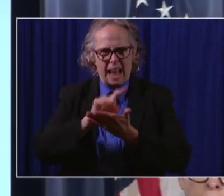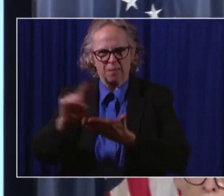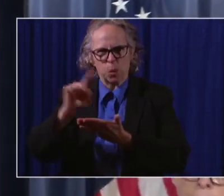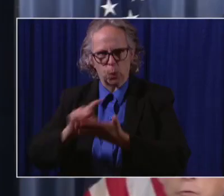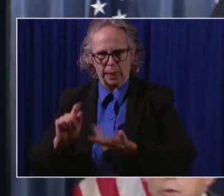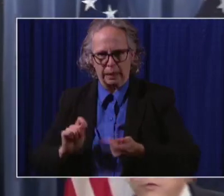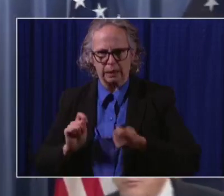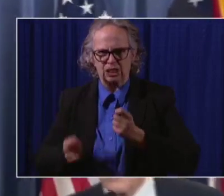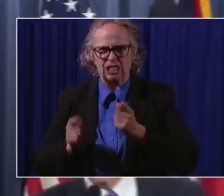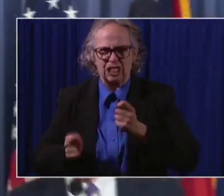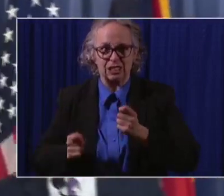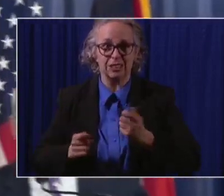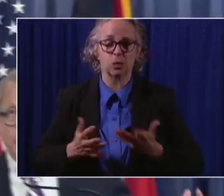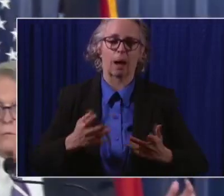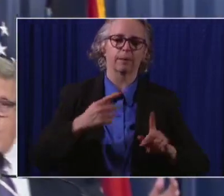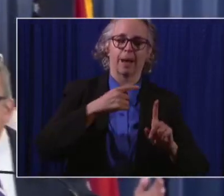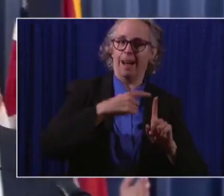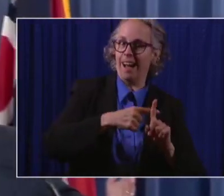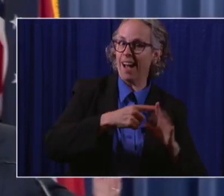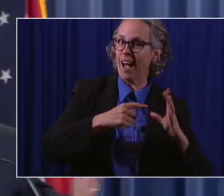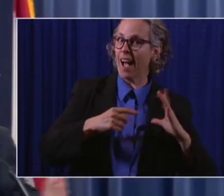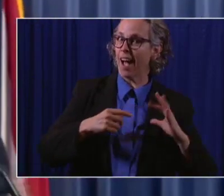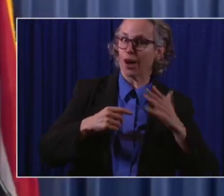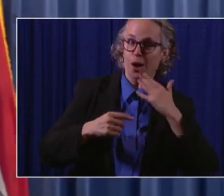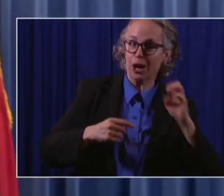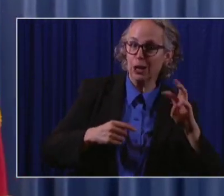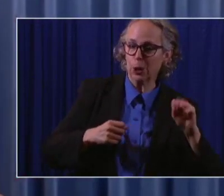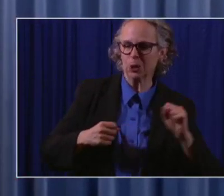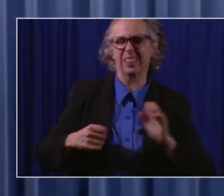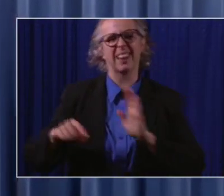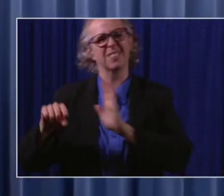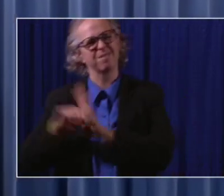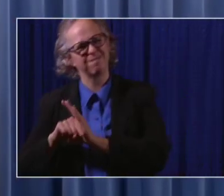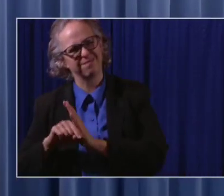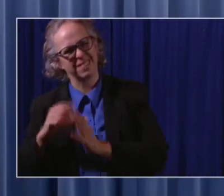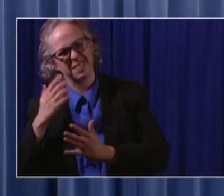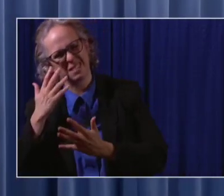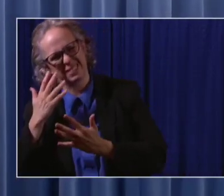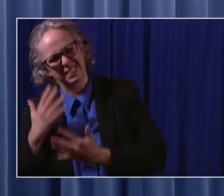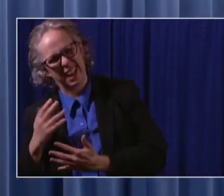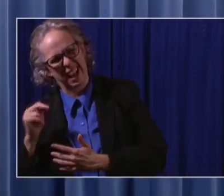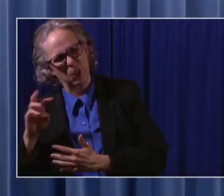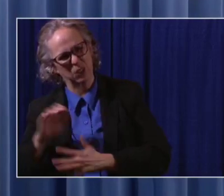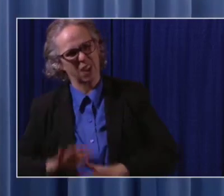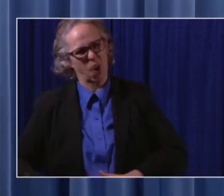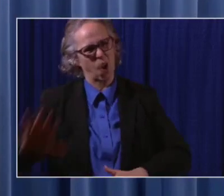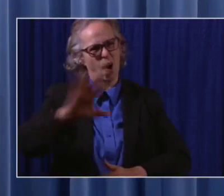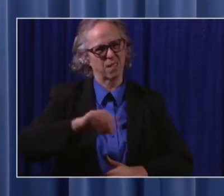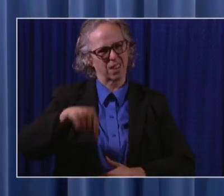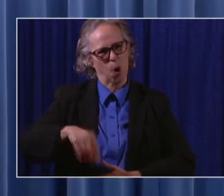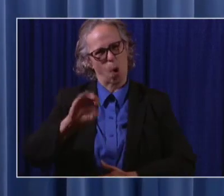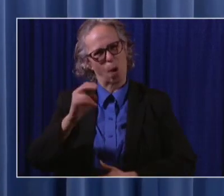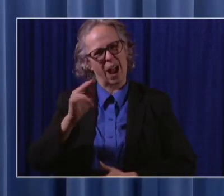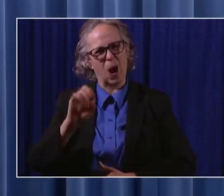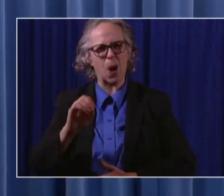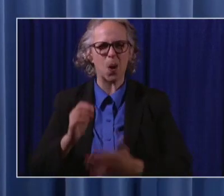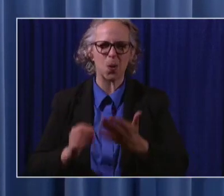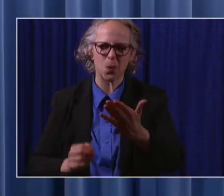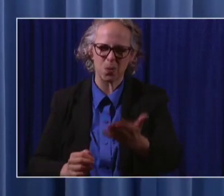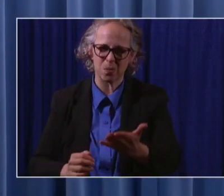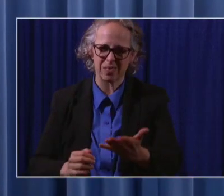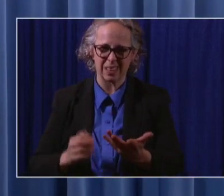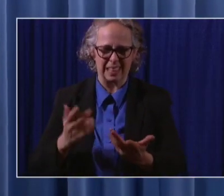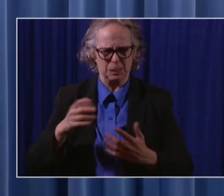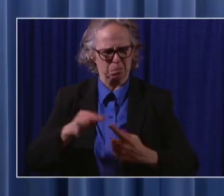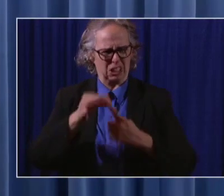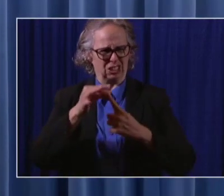news. Bad news is spreading throughout the state of Ohio, and we've got to slow it down in the rural areas. The good news is